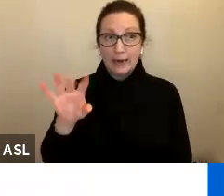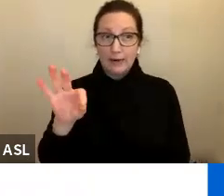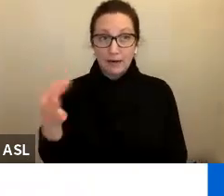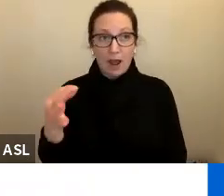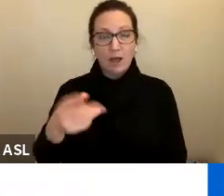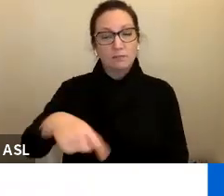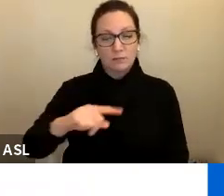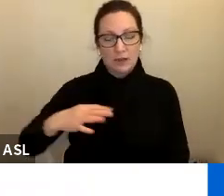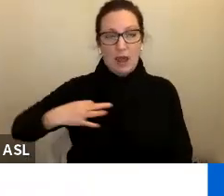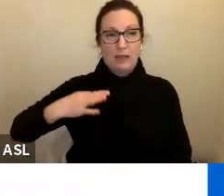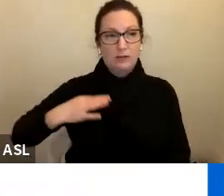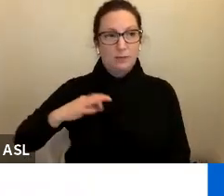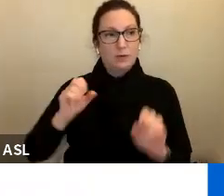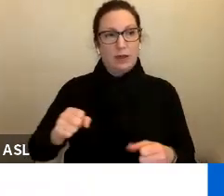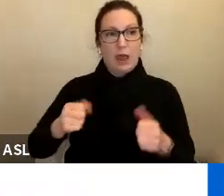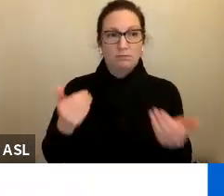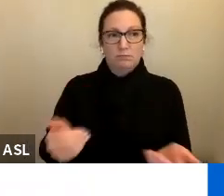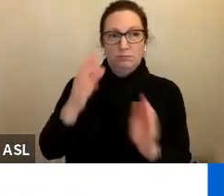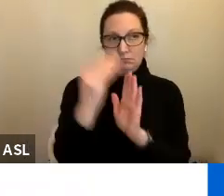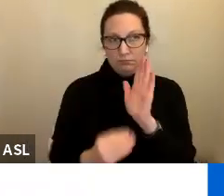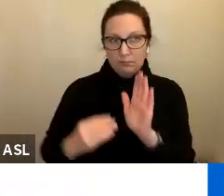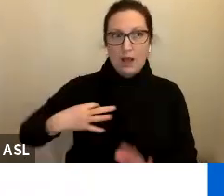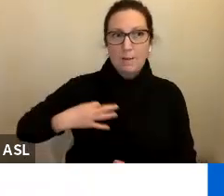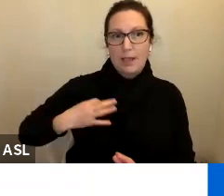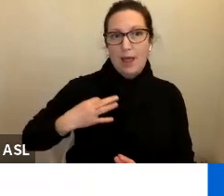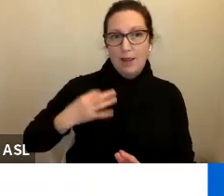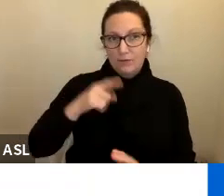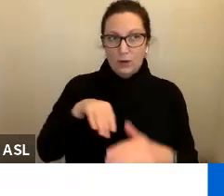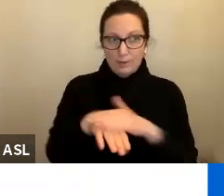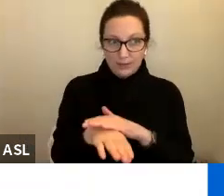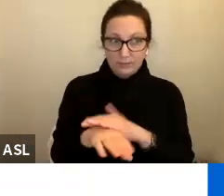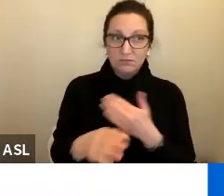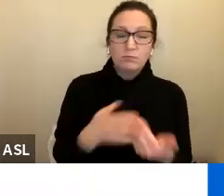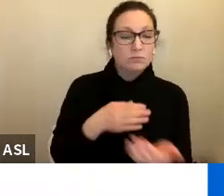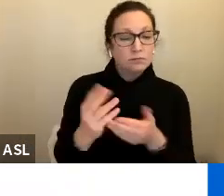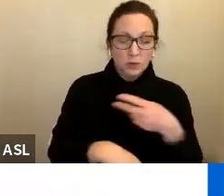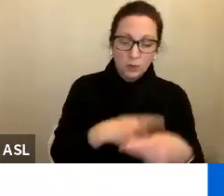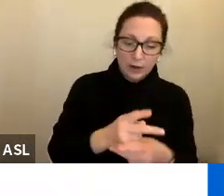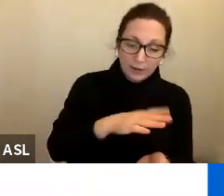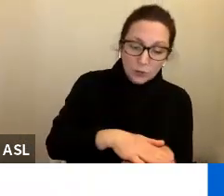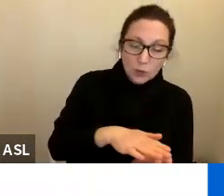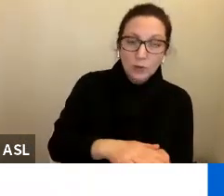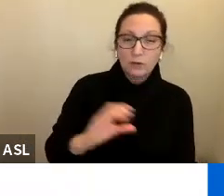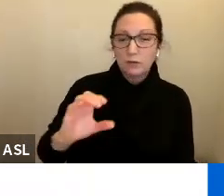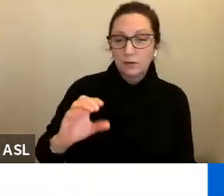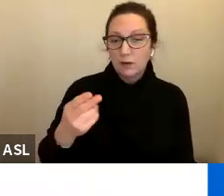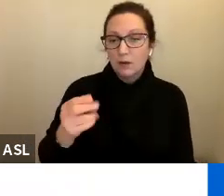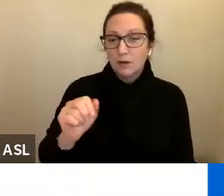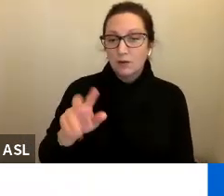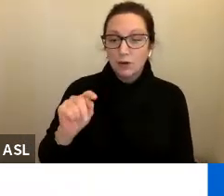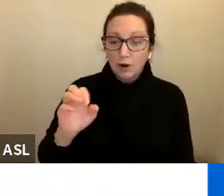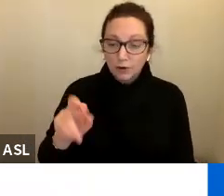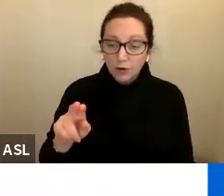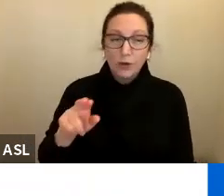exam school admissions, regardless of their school type, be it charter, homeschool, parochial, or private,